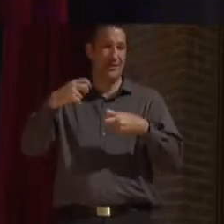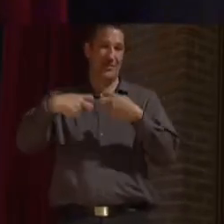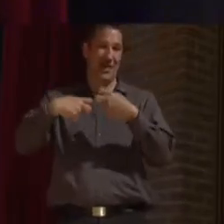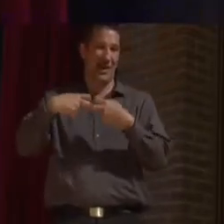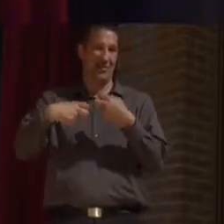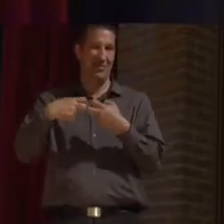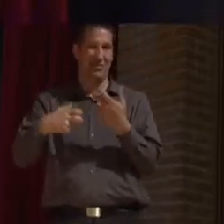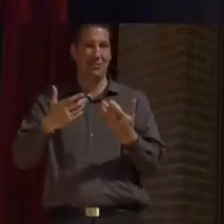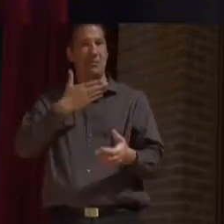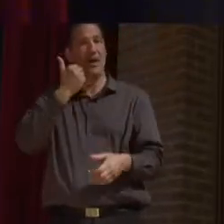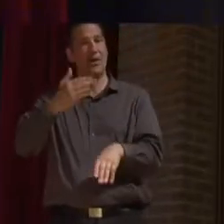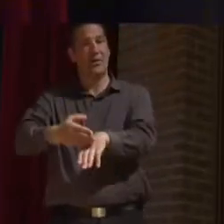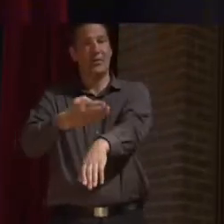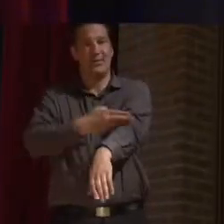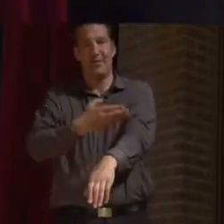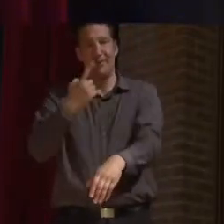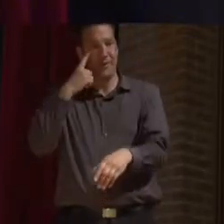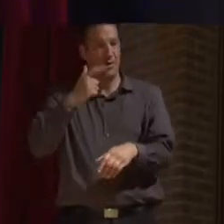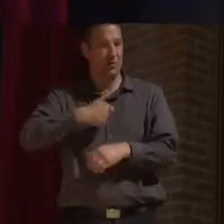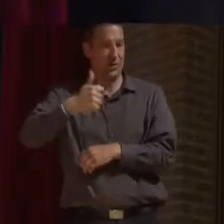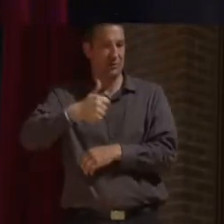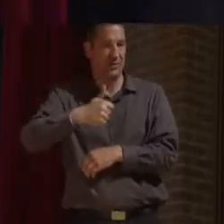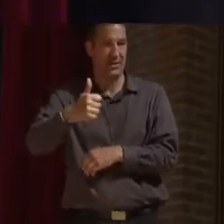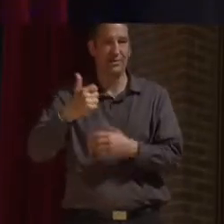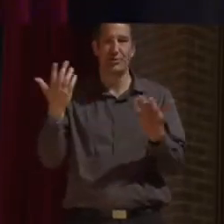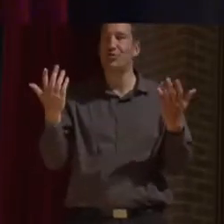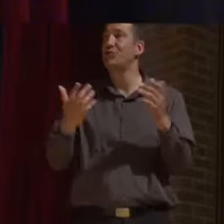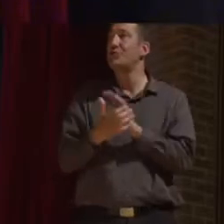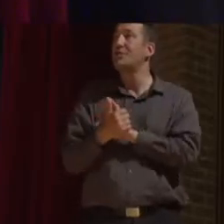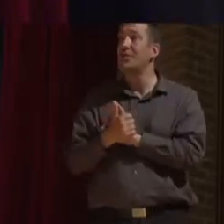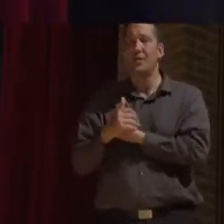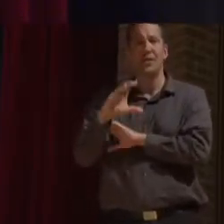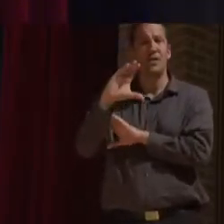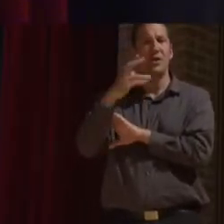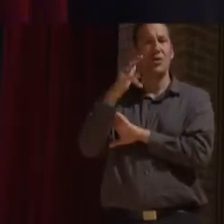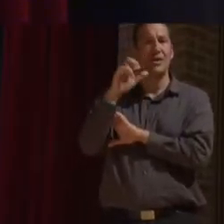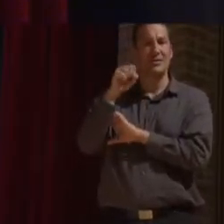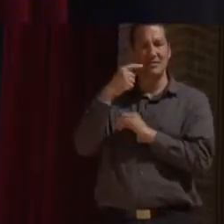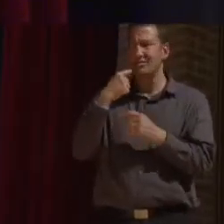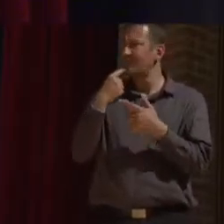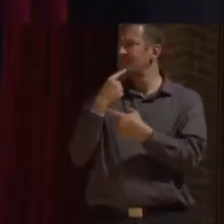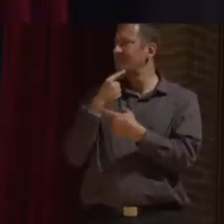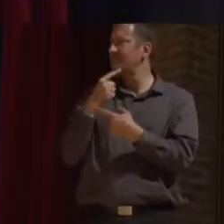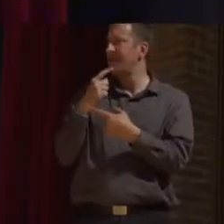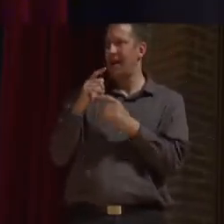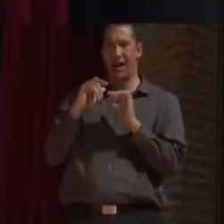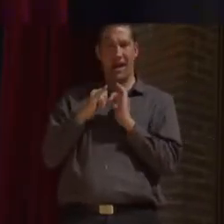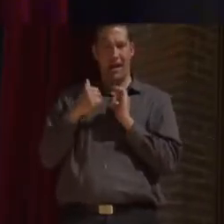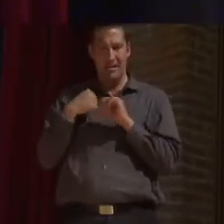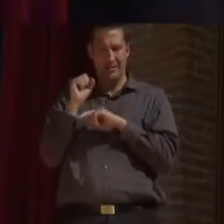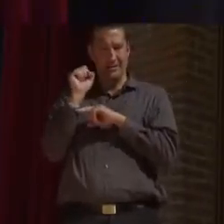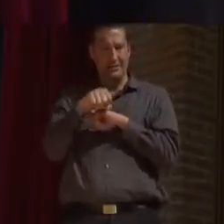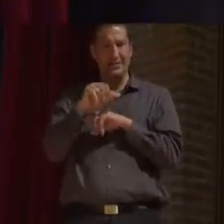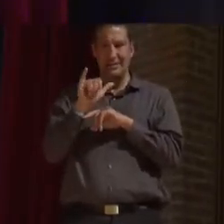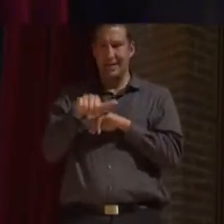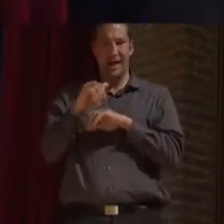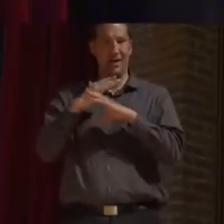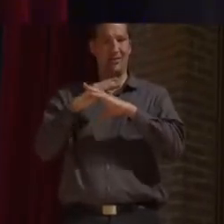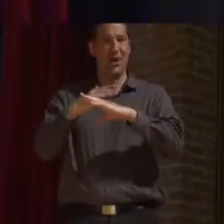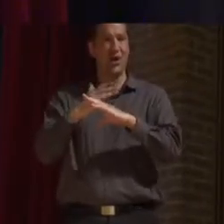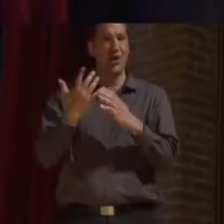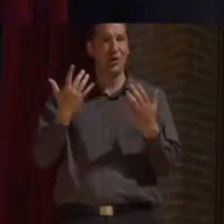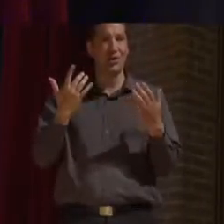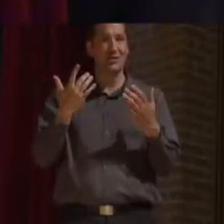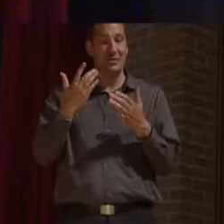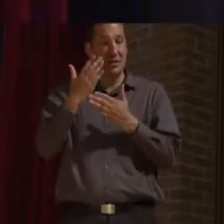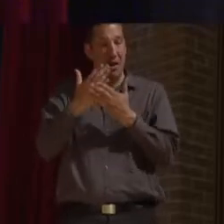around. So now I know that Chris gave us some ideas about overcoming those barriers, but let's think about some of those strengths